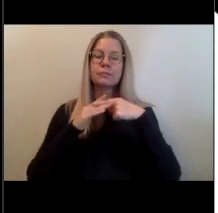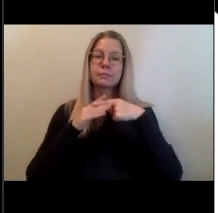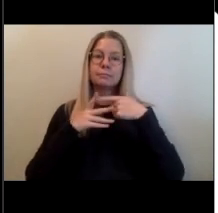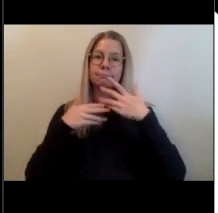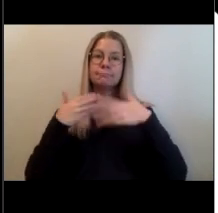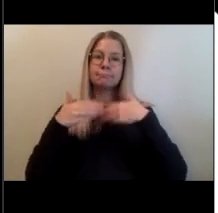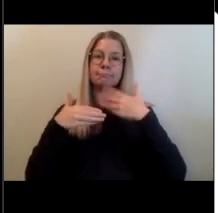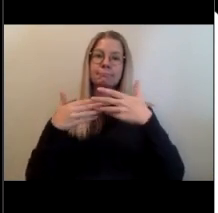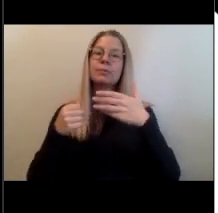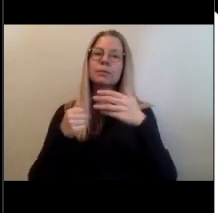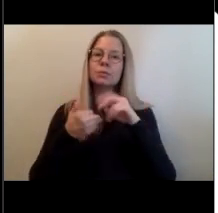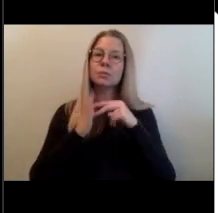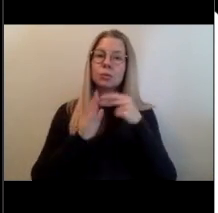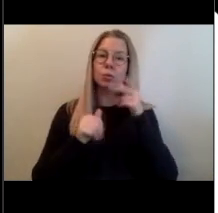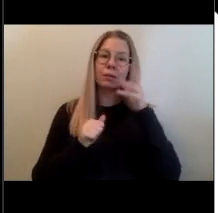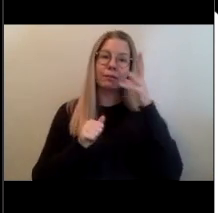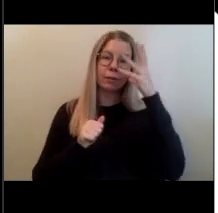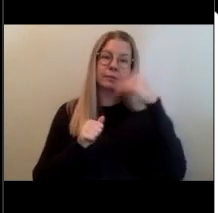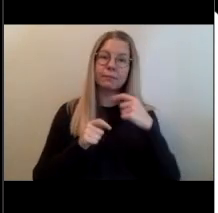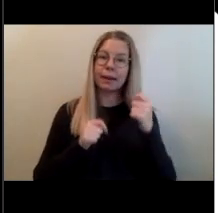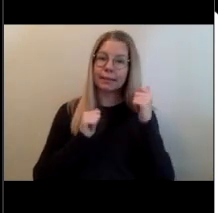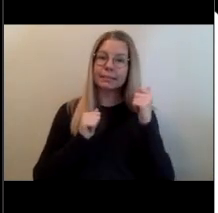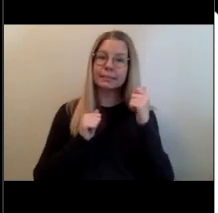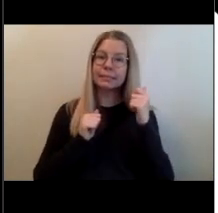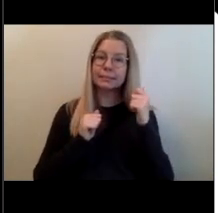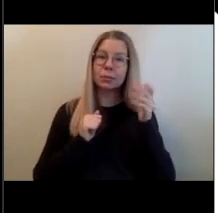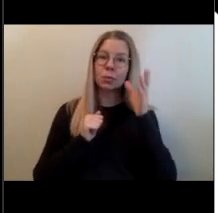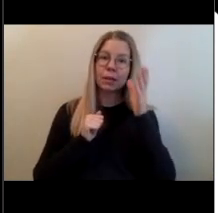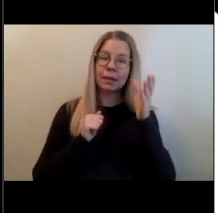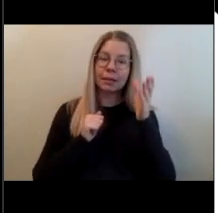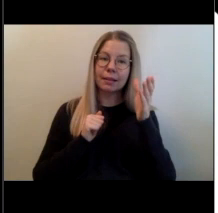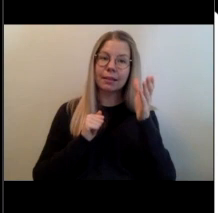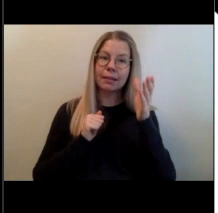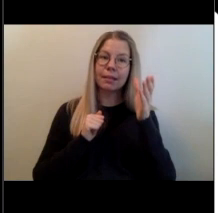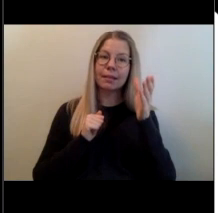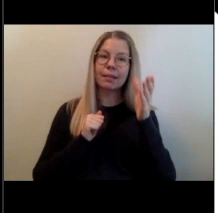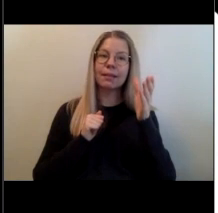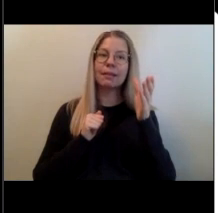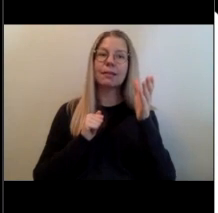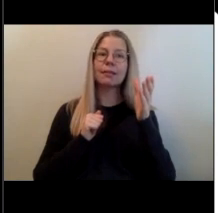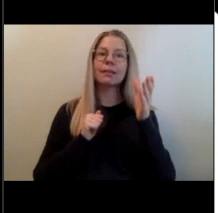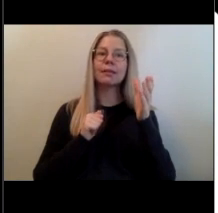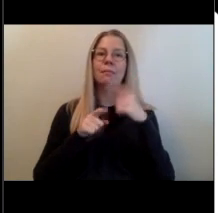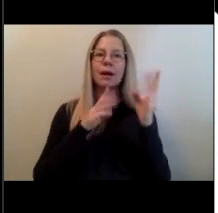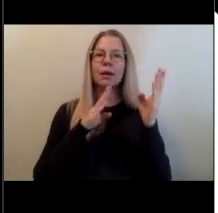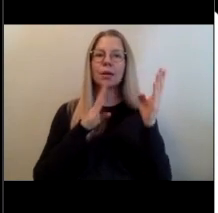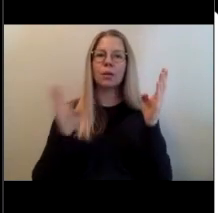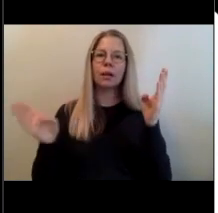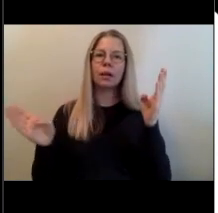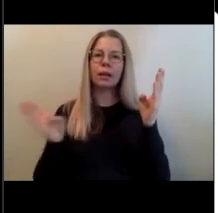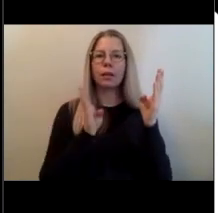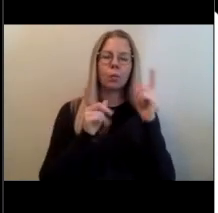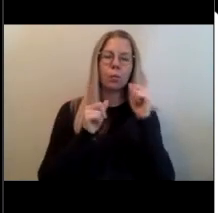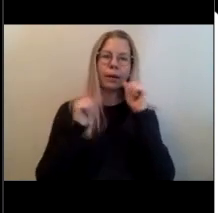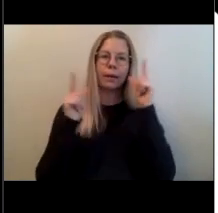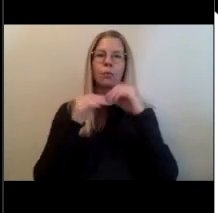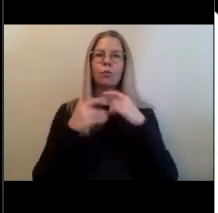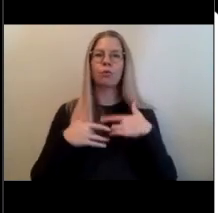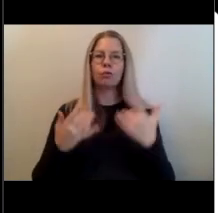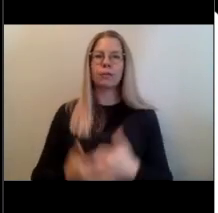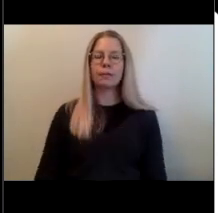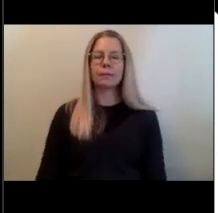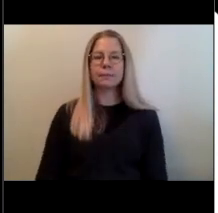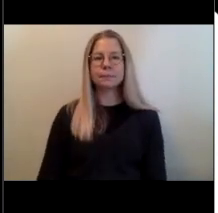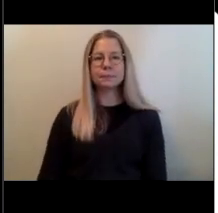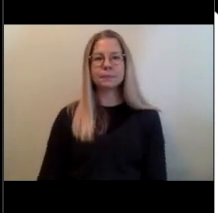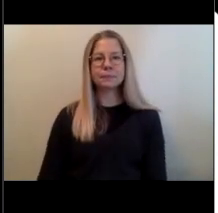fall asleep faster, but you'll also wake up earlier. So if you think back to that chart that I